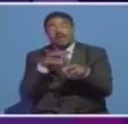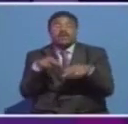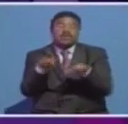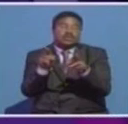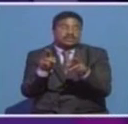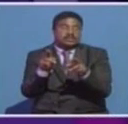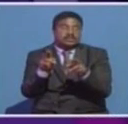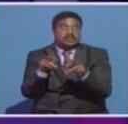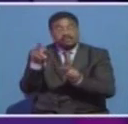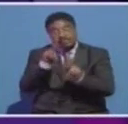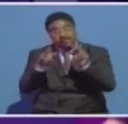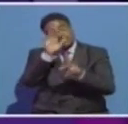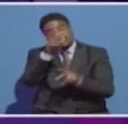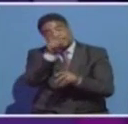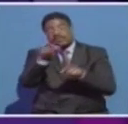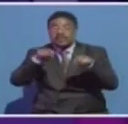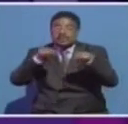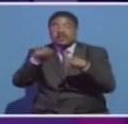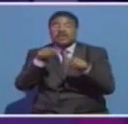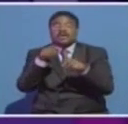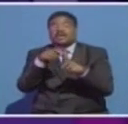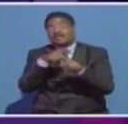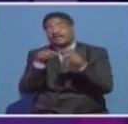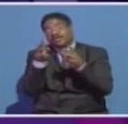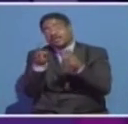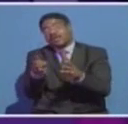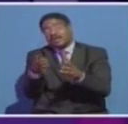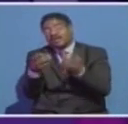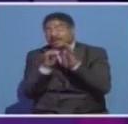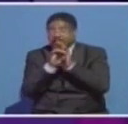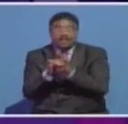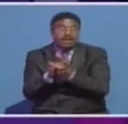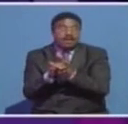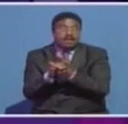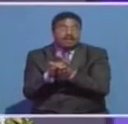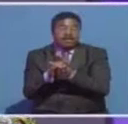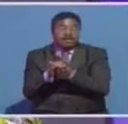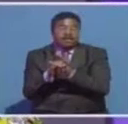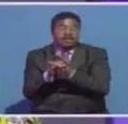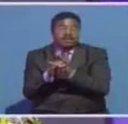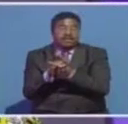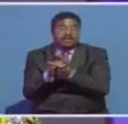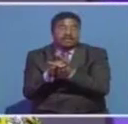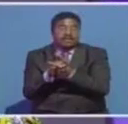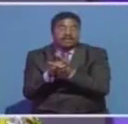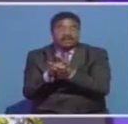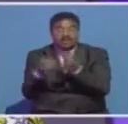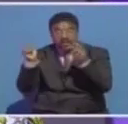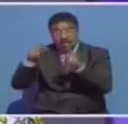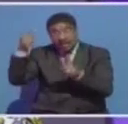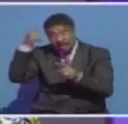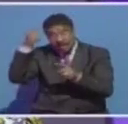after themselves either way. For instance, we'll look at Nabwalia. As soon as government finishes